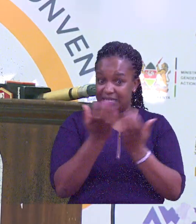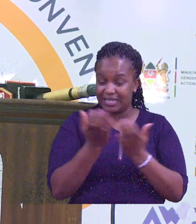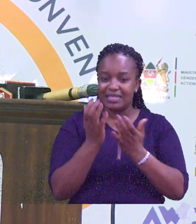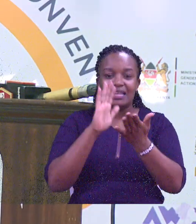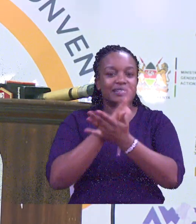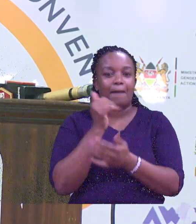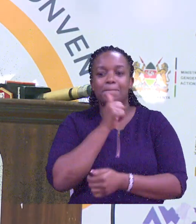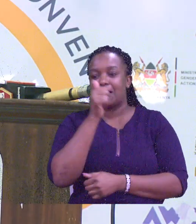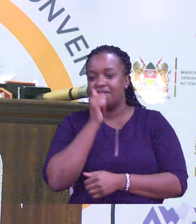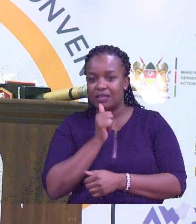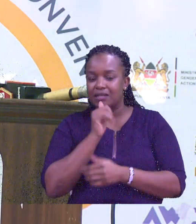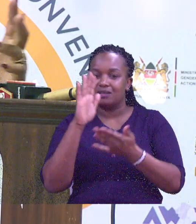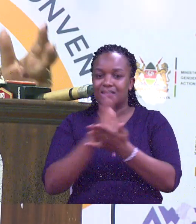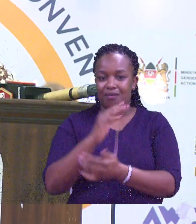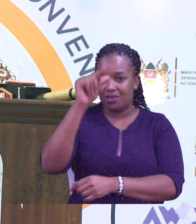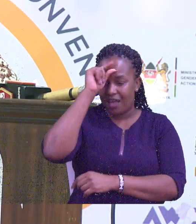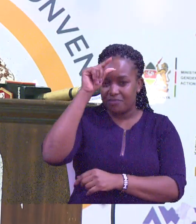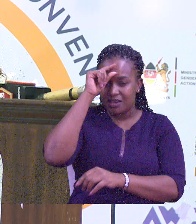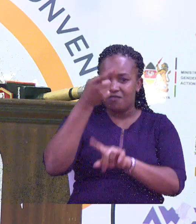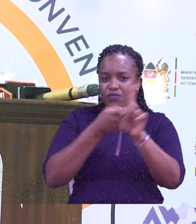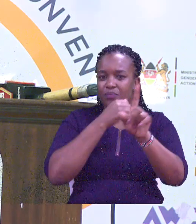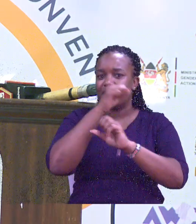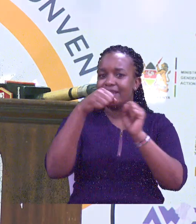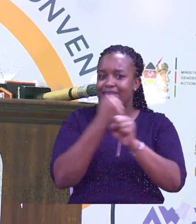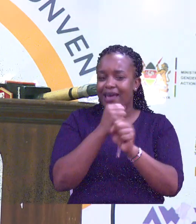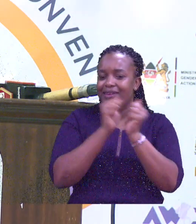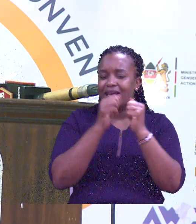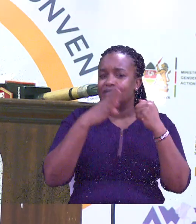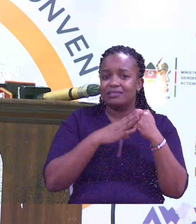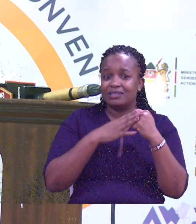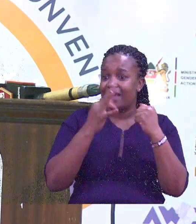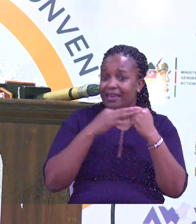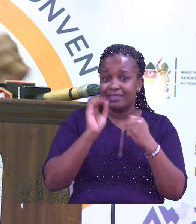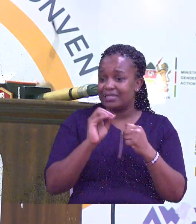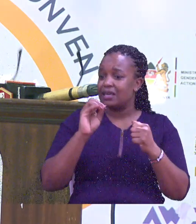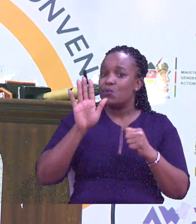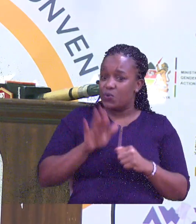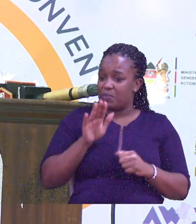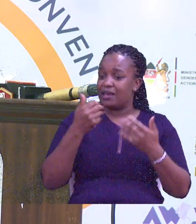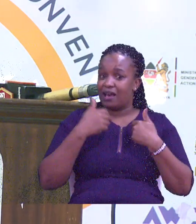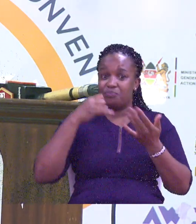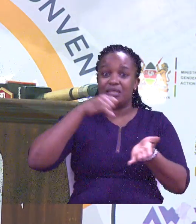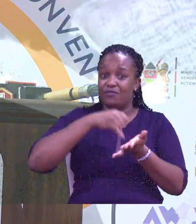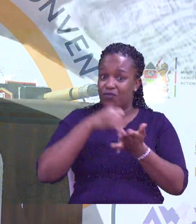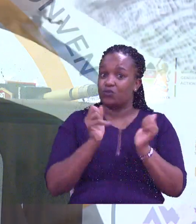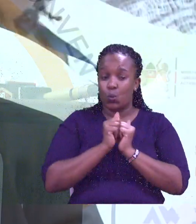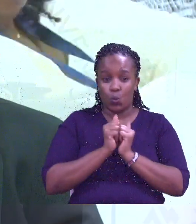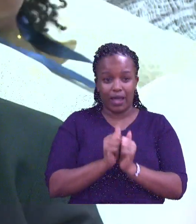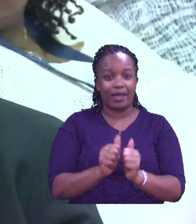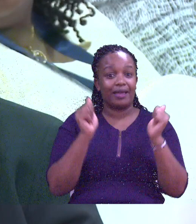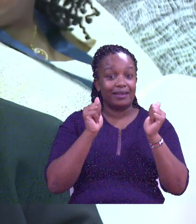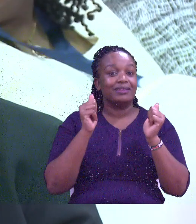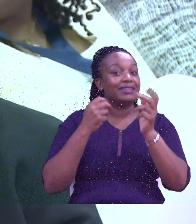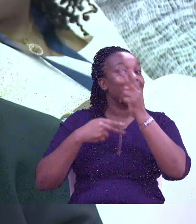I, from the 80s, and many other Kenyan women, were involved, women who are not celebrated in an